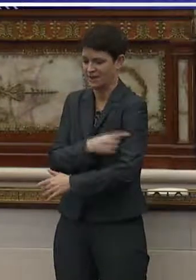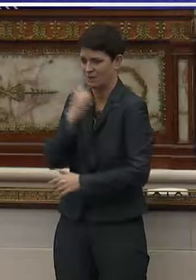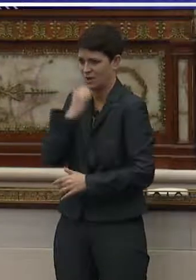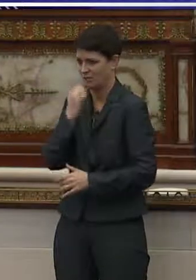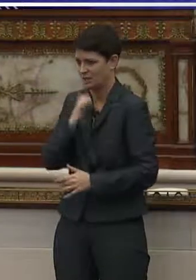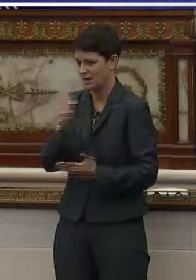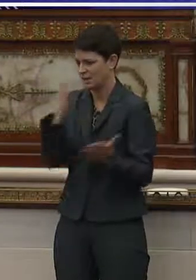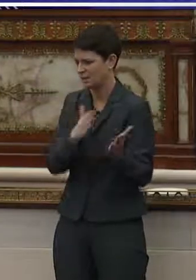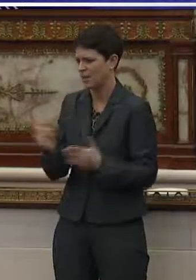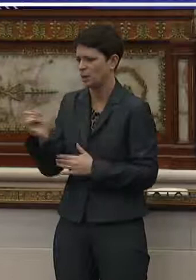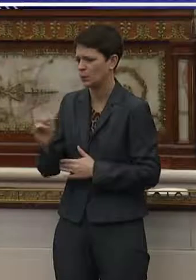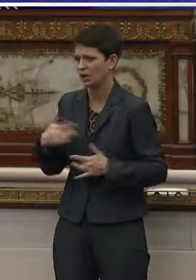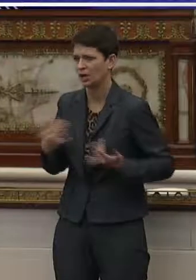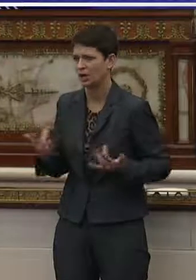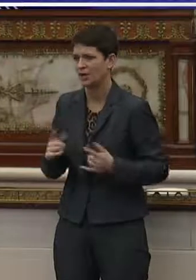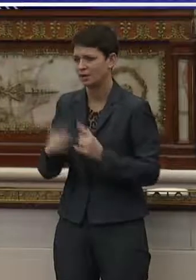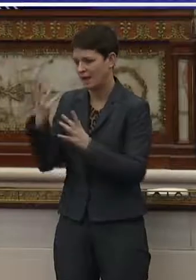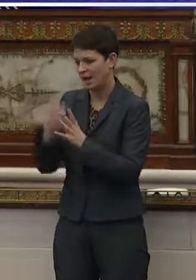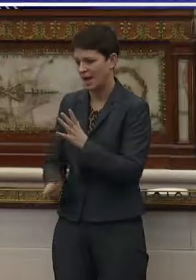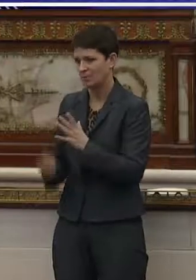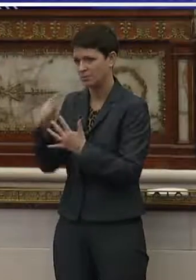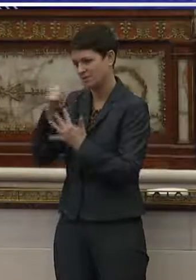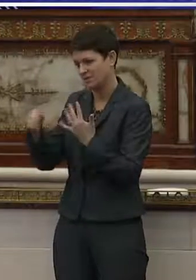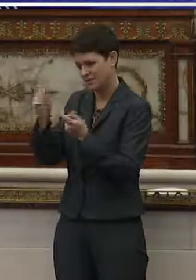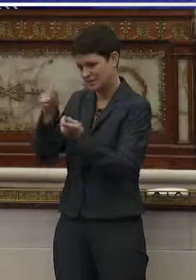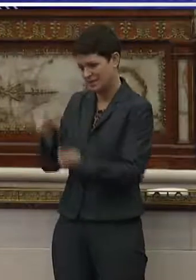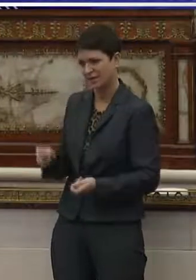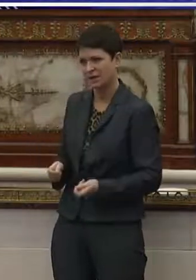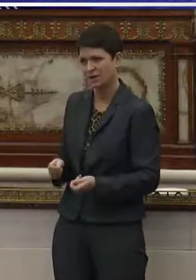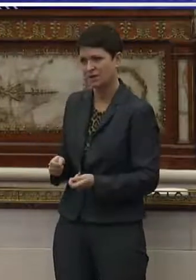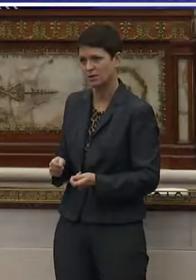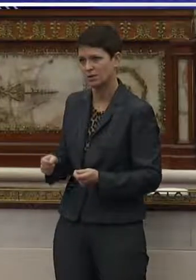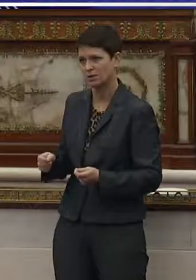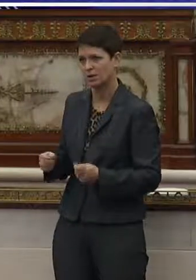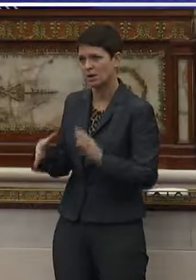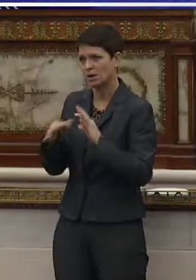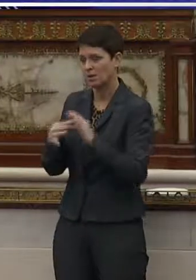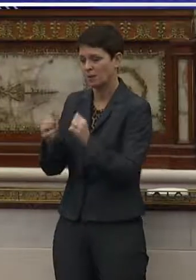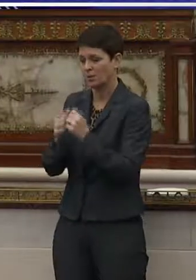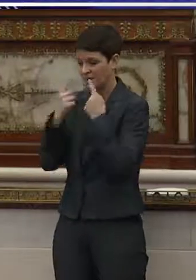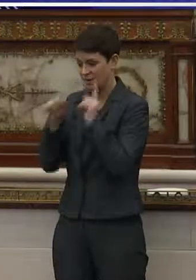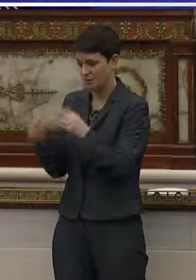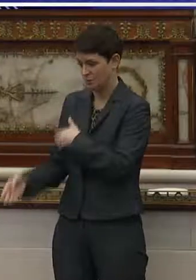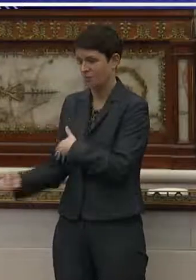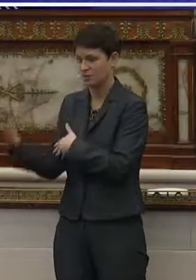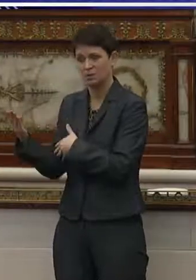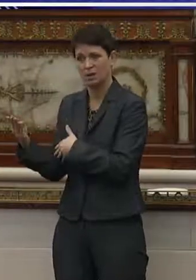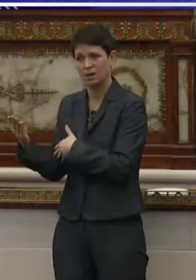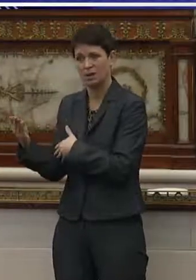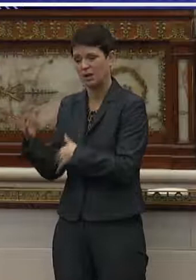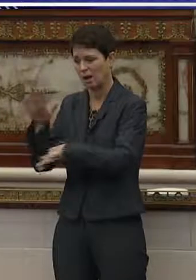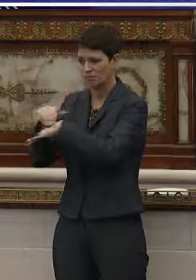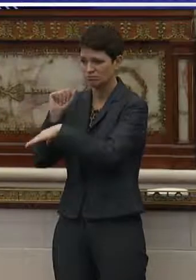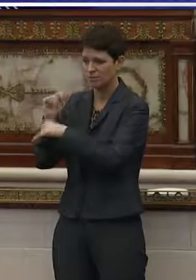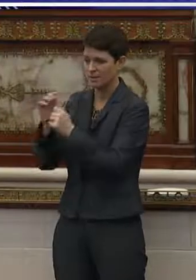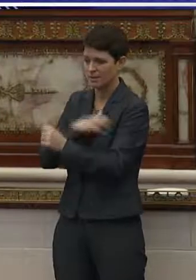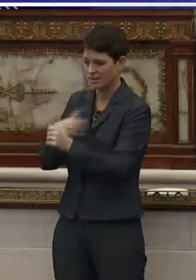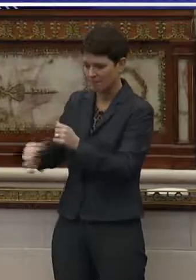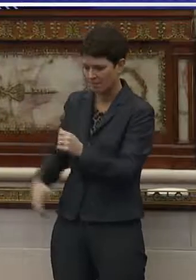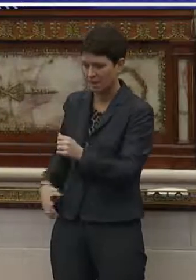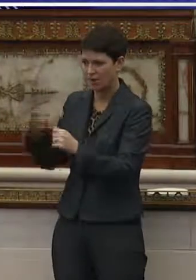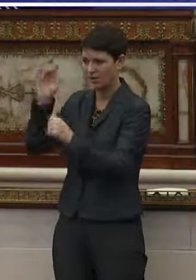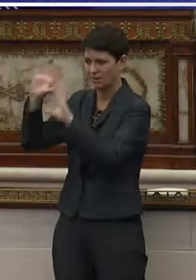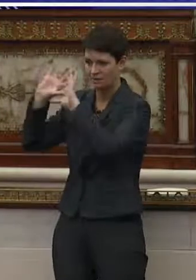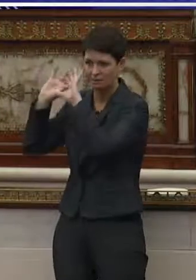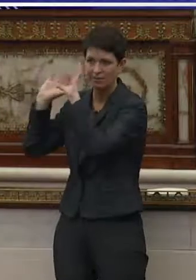day. And in the absence of any of these details, surrounding the announcement today, I'm just calling on the mayor and the